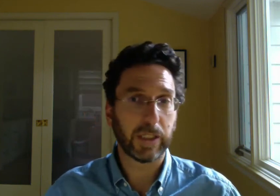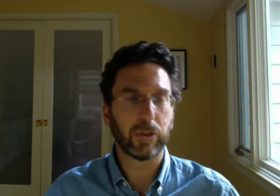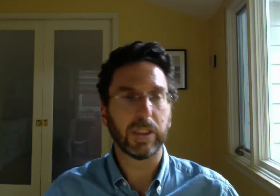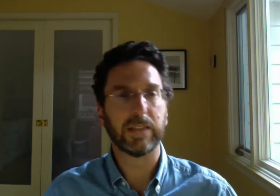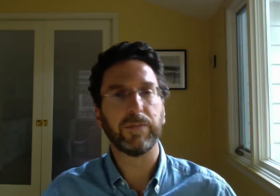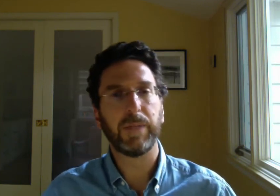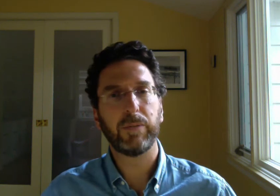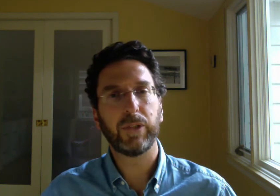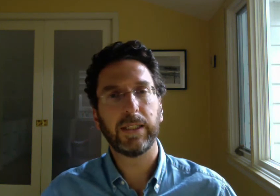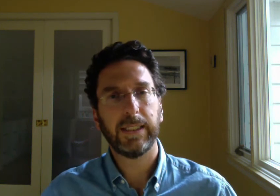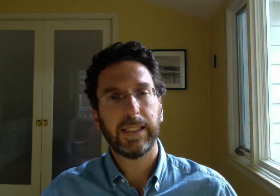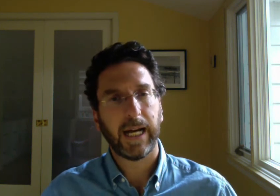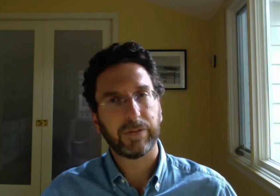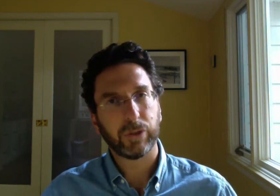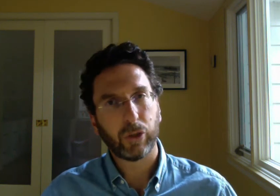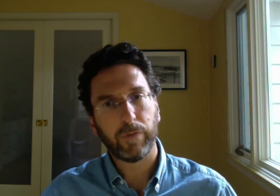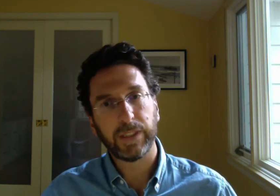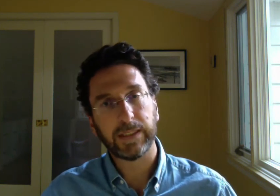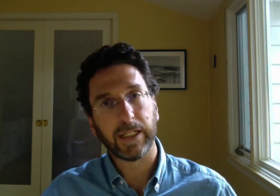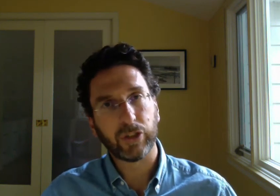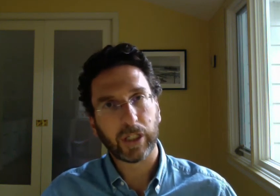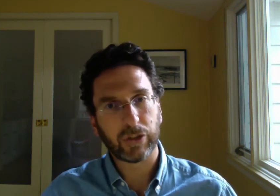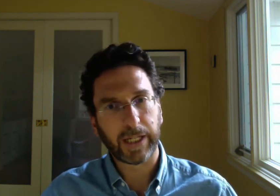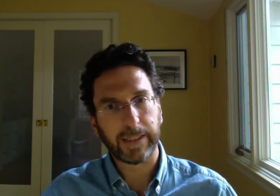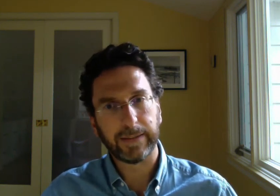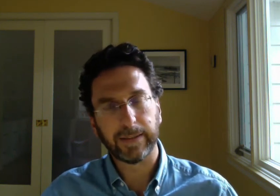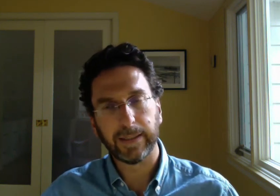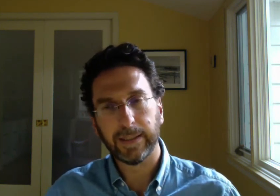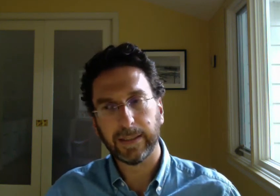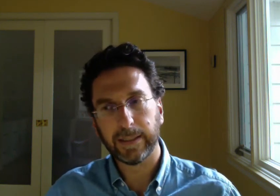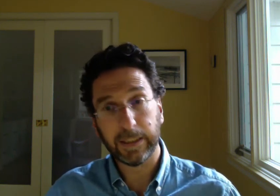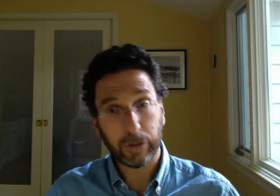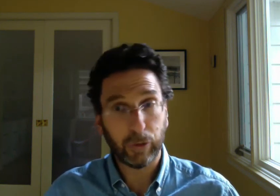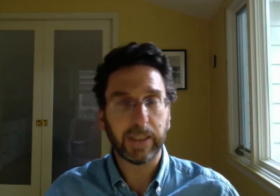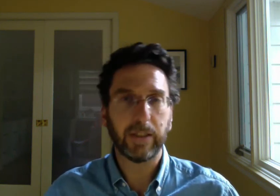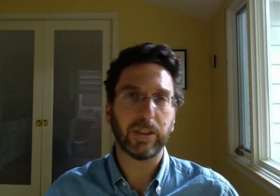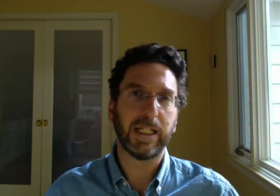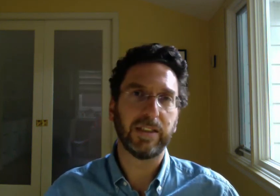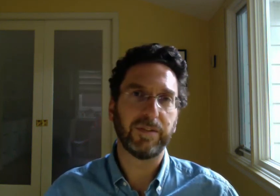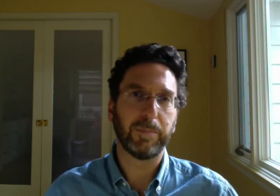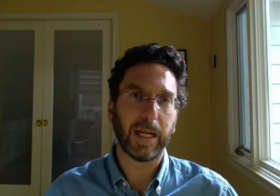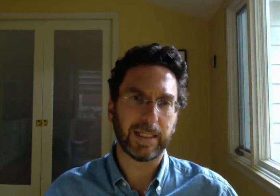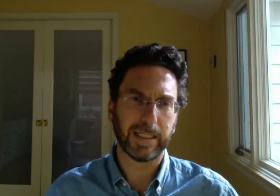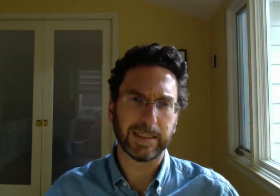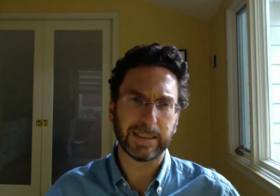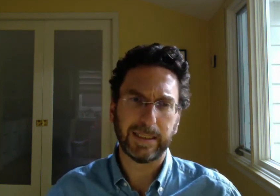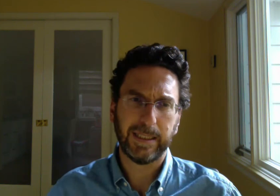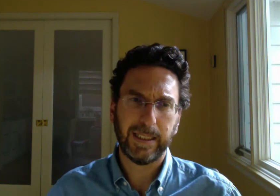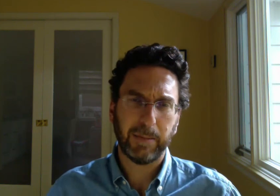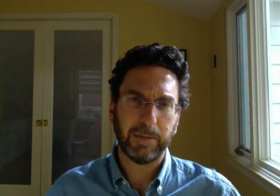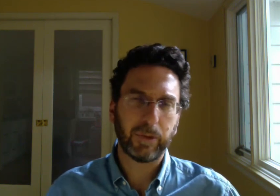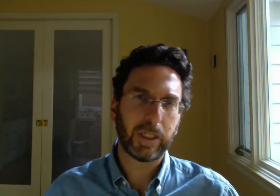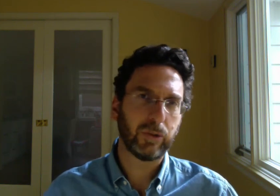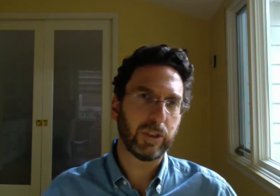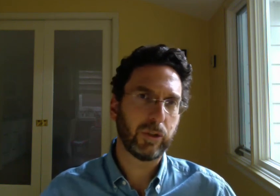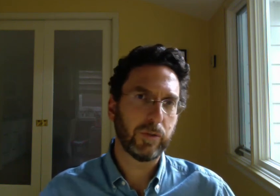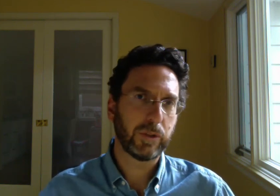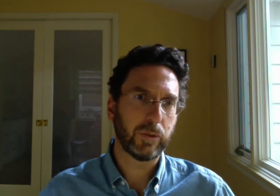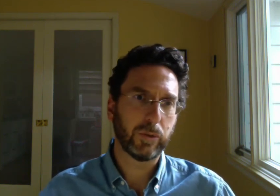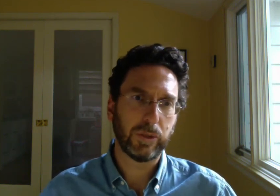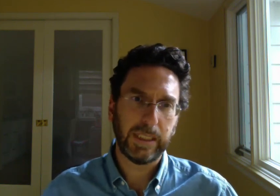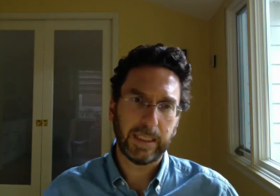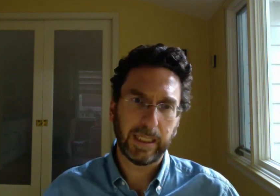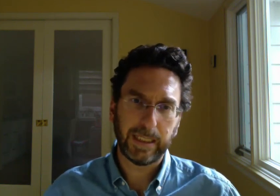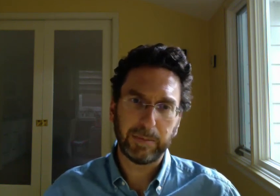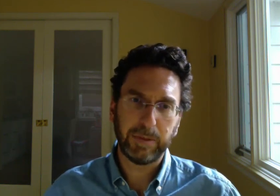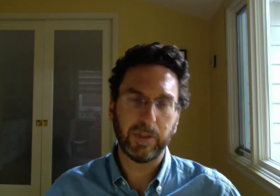gender and collective memory after conflict and genocide, including her native Balkans. Before I turn it over